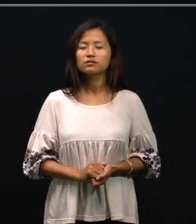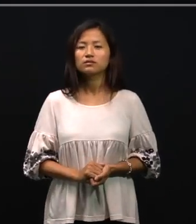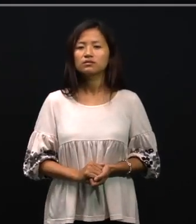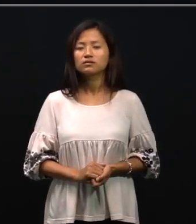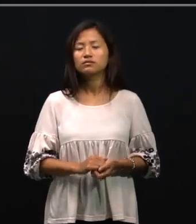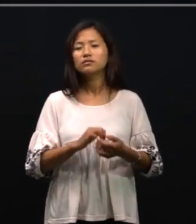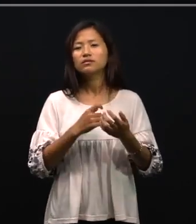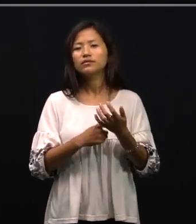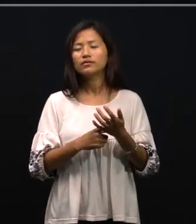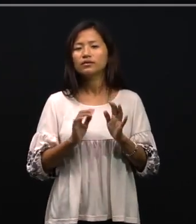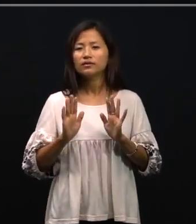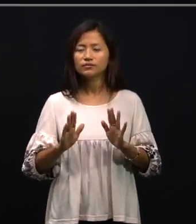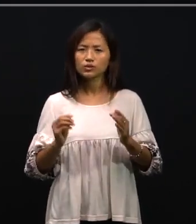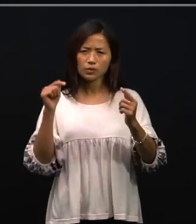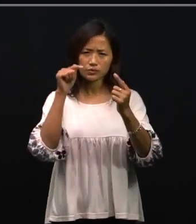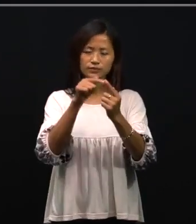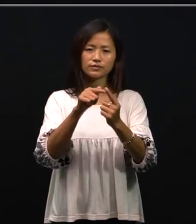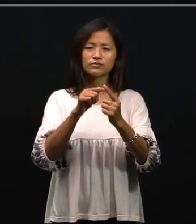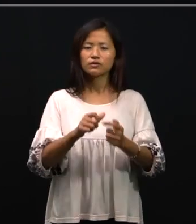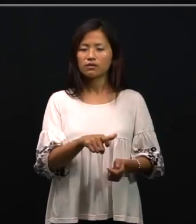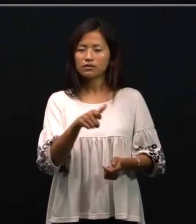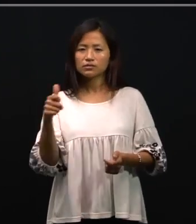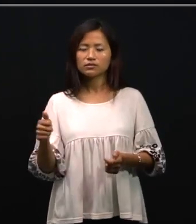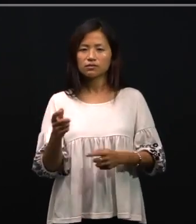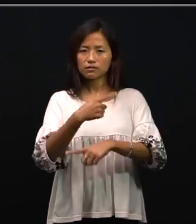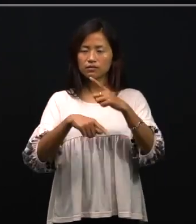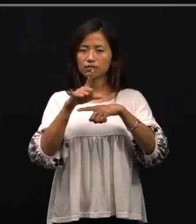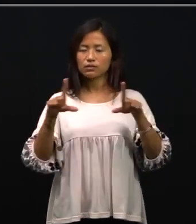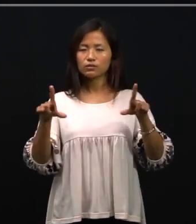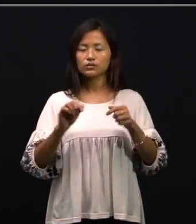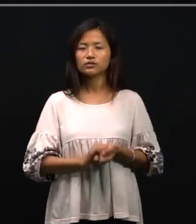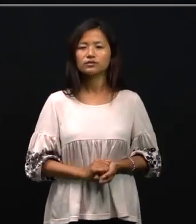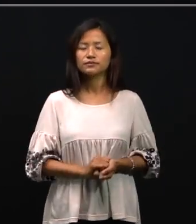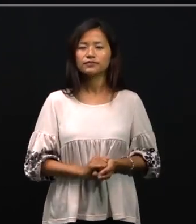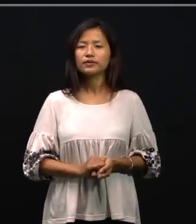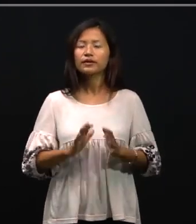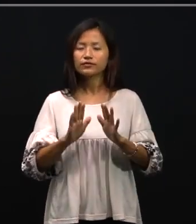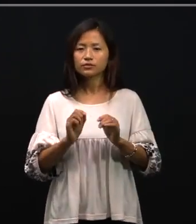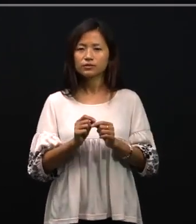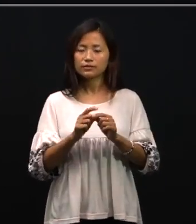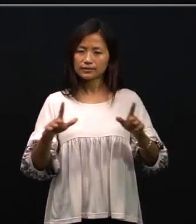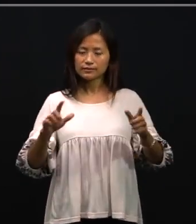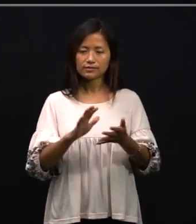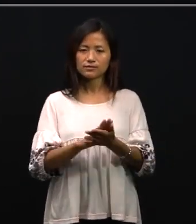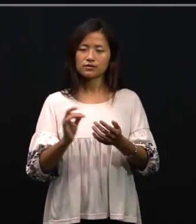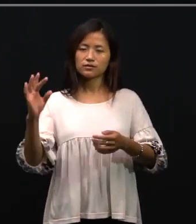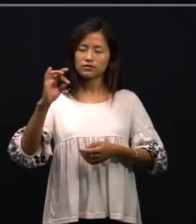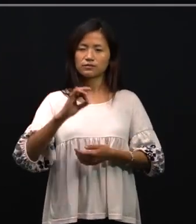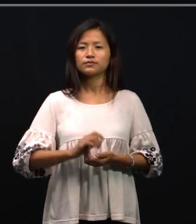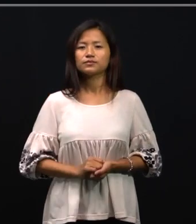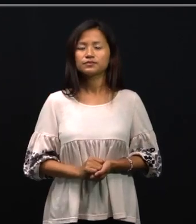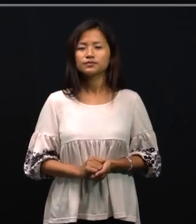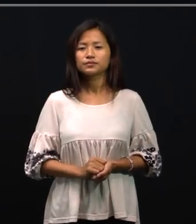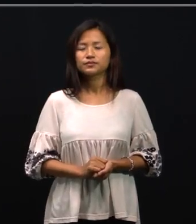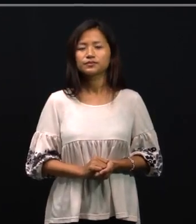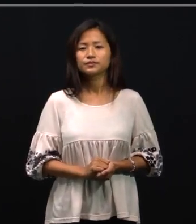Latin, or if they have been obtained from other language, they have to be Latinized again. So all the scientific names are